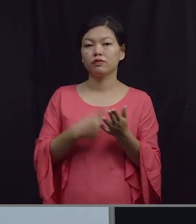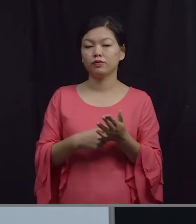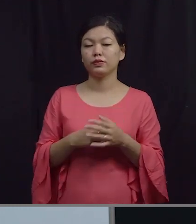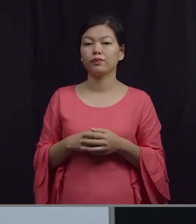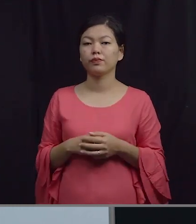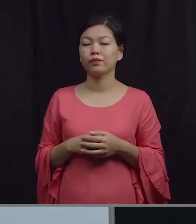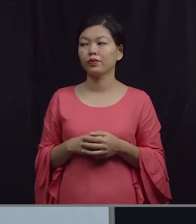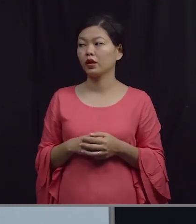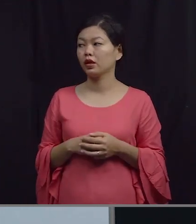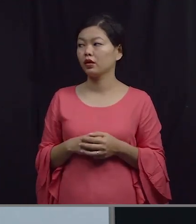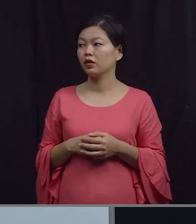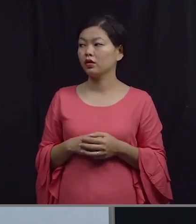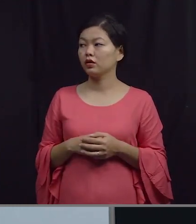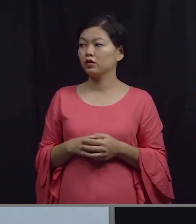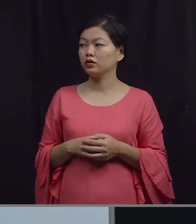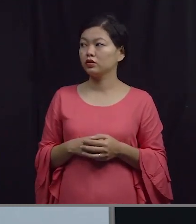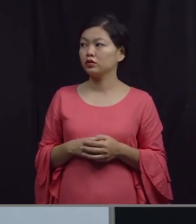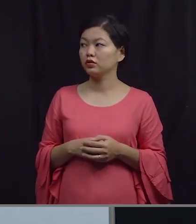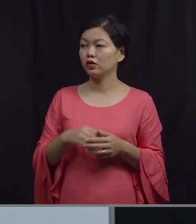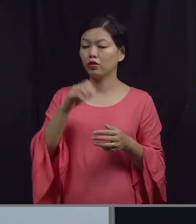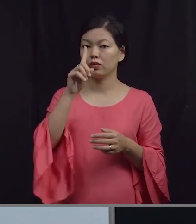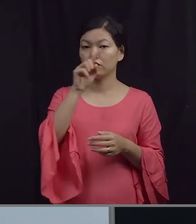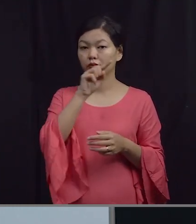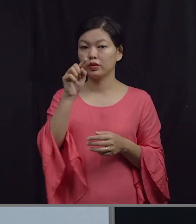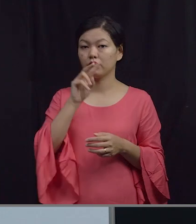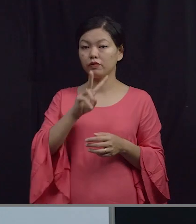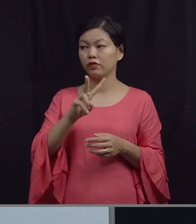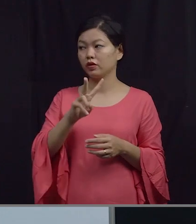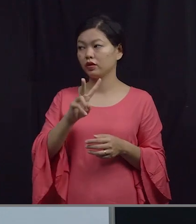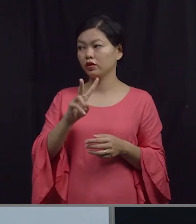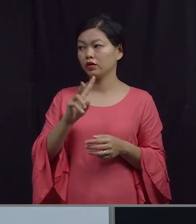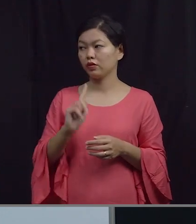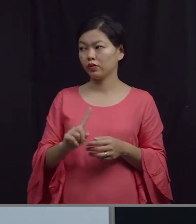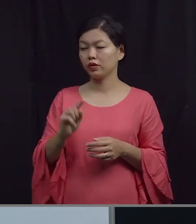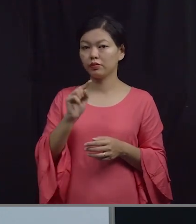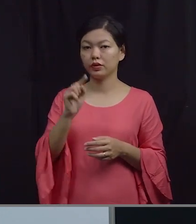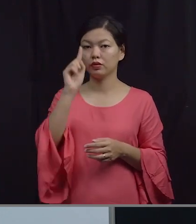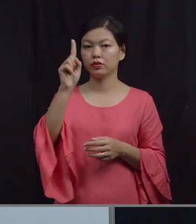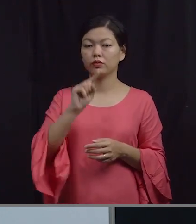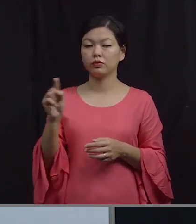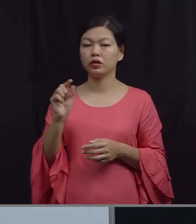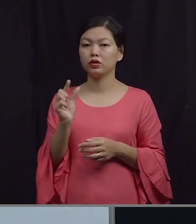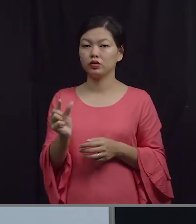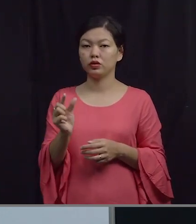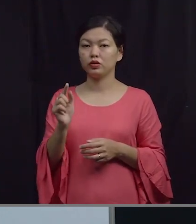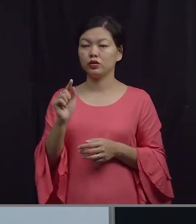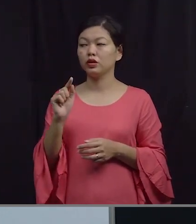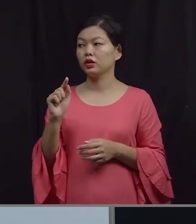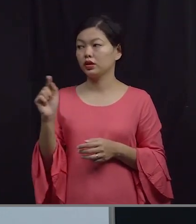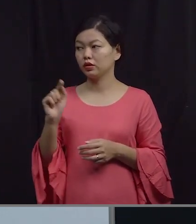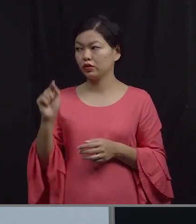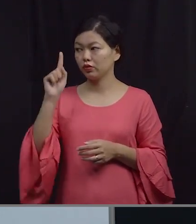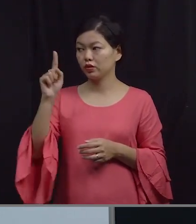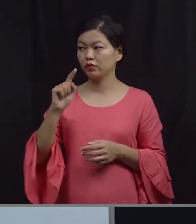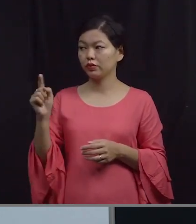is what? For lens A, 1 by V1 minus object distance is 1 by U equal to what? 1 by F1, as